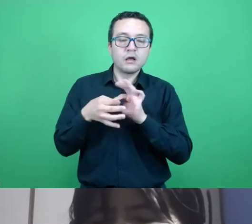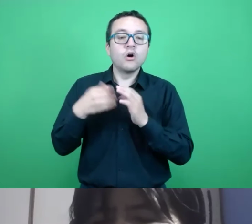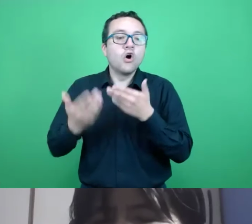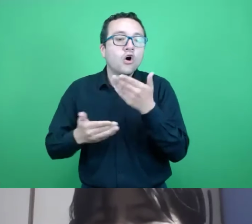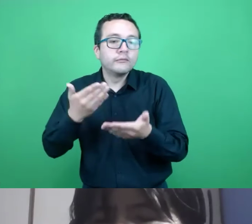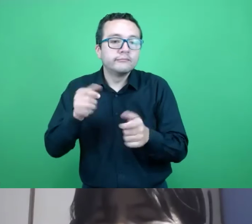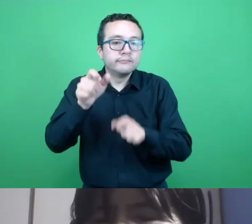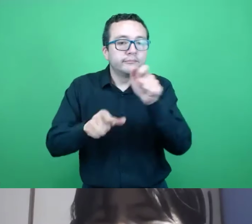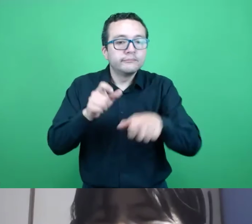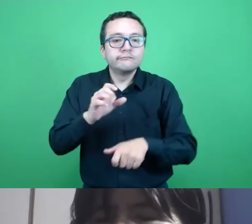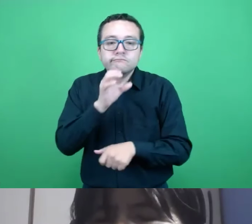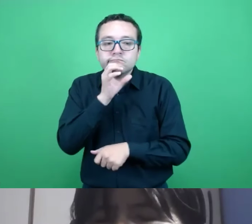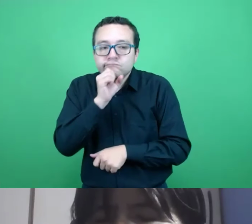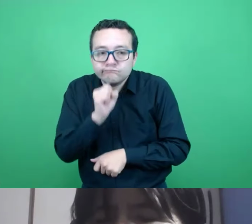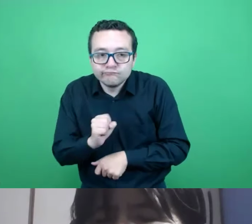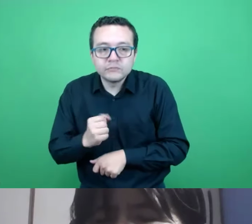increase